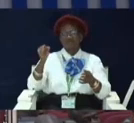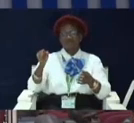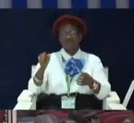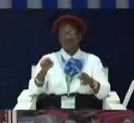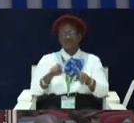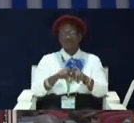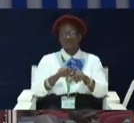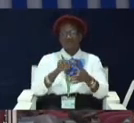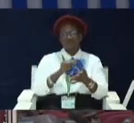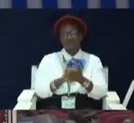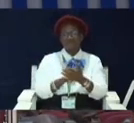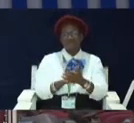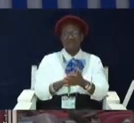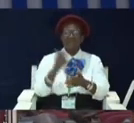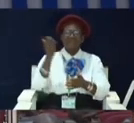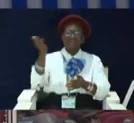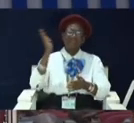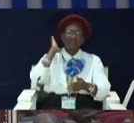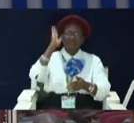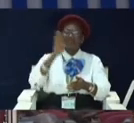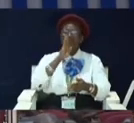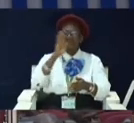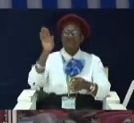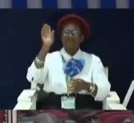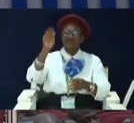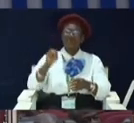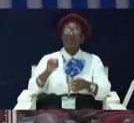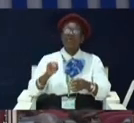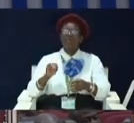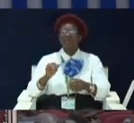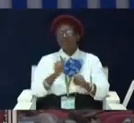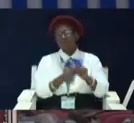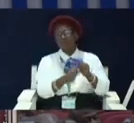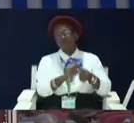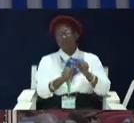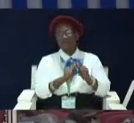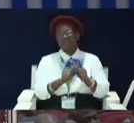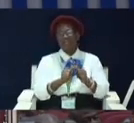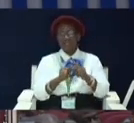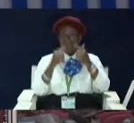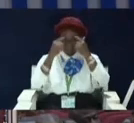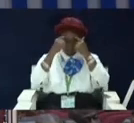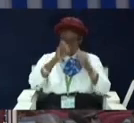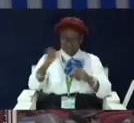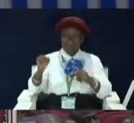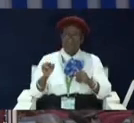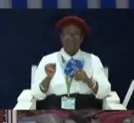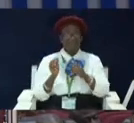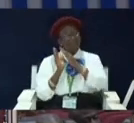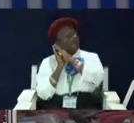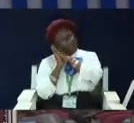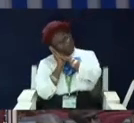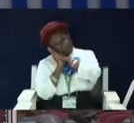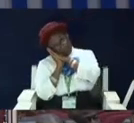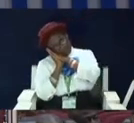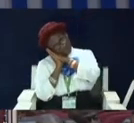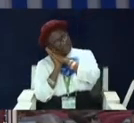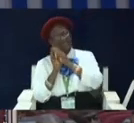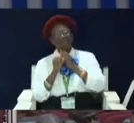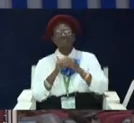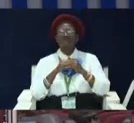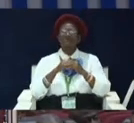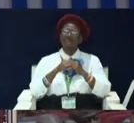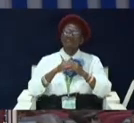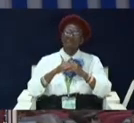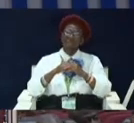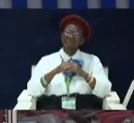there won't be a problem concerning accommodation. A ní láti fòpin sí pé ká máa fowókọ lẹ̀ kí a má bàa ní ìṣòro ibi